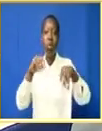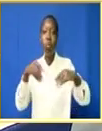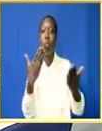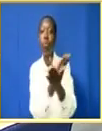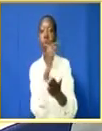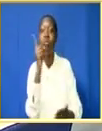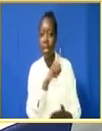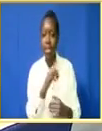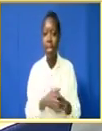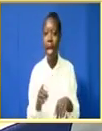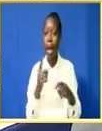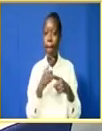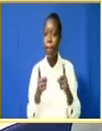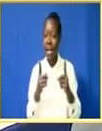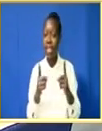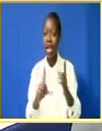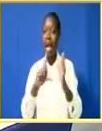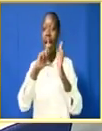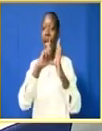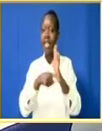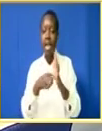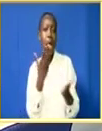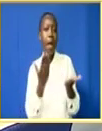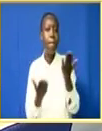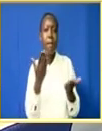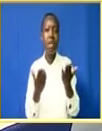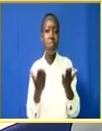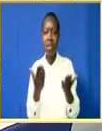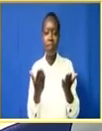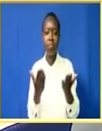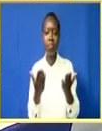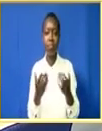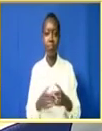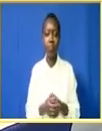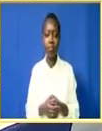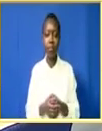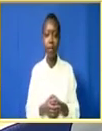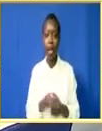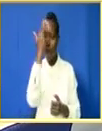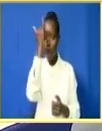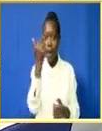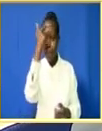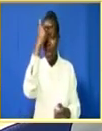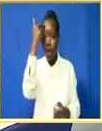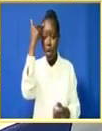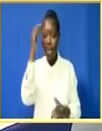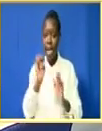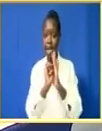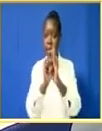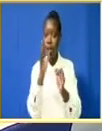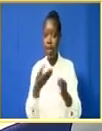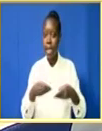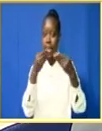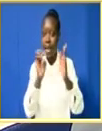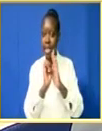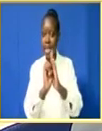Yeah. Until later on, when maybe at times it's too late. Mm-hmm. Because you find, for example, I give you the example